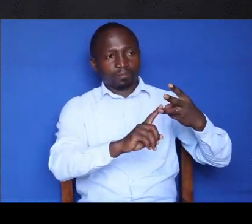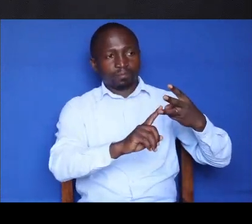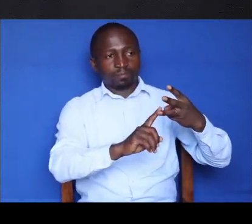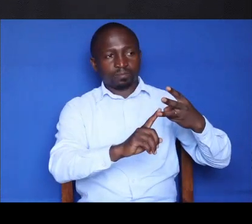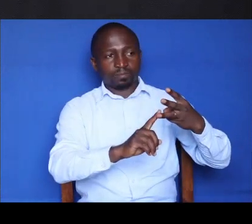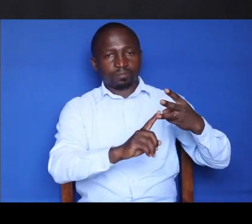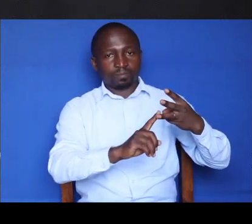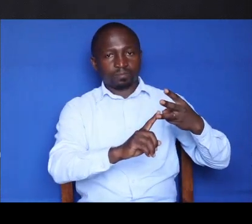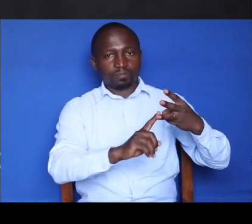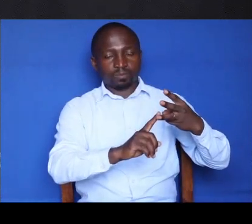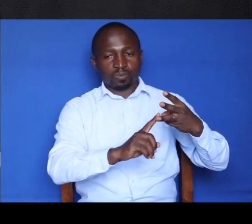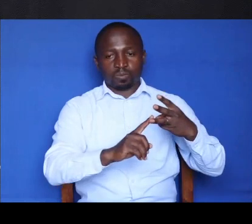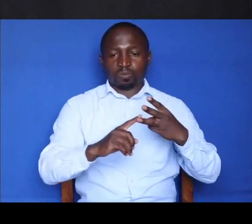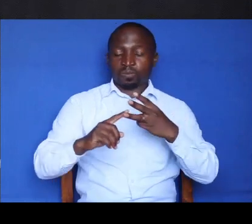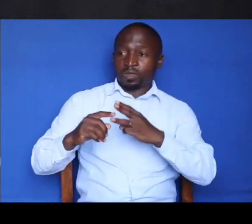3,